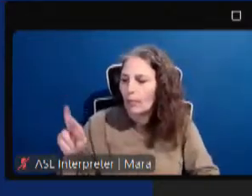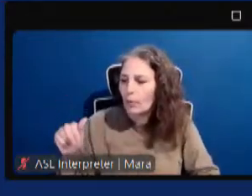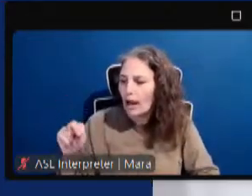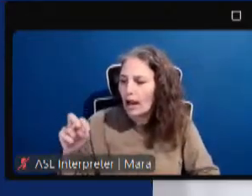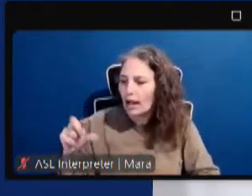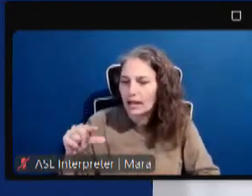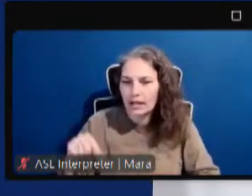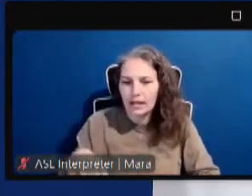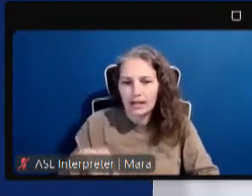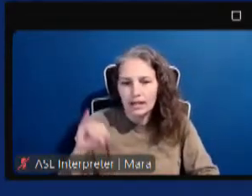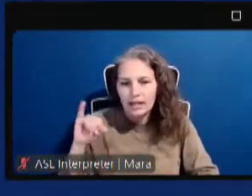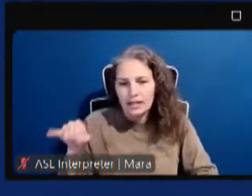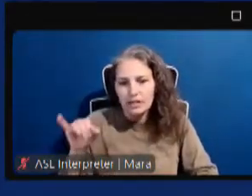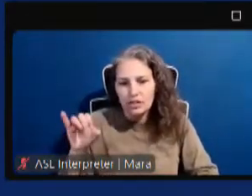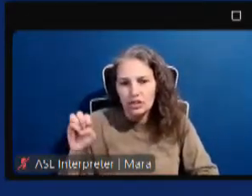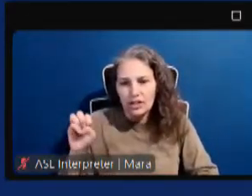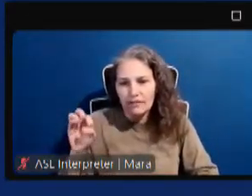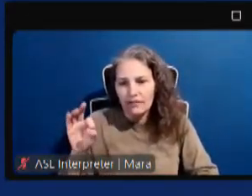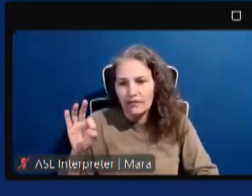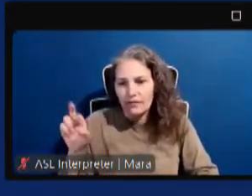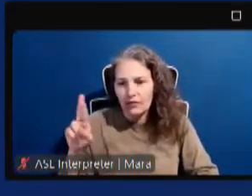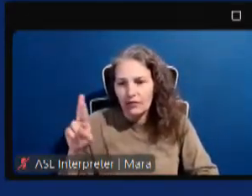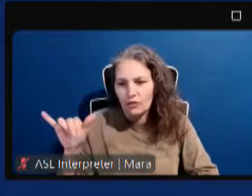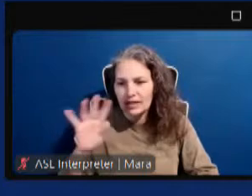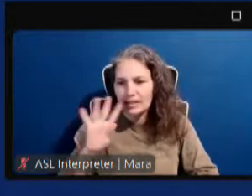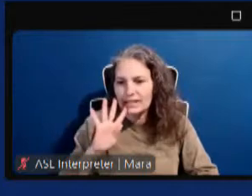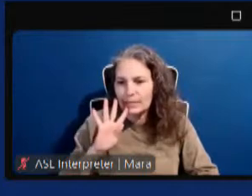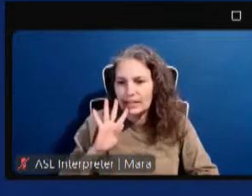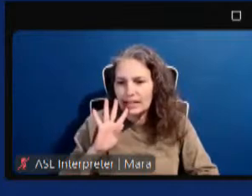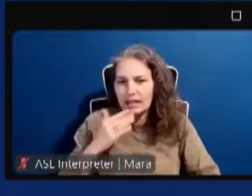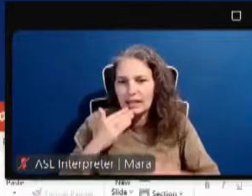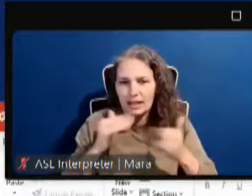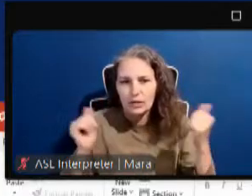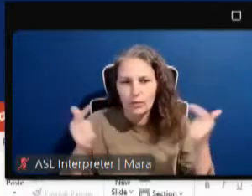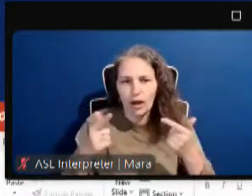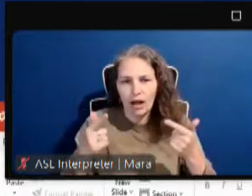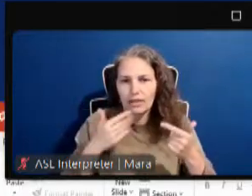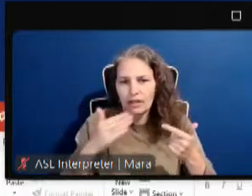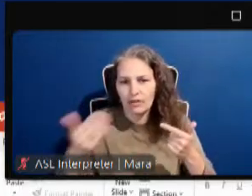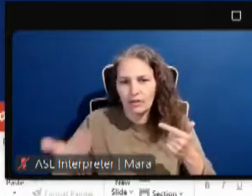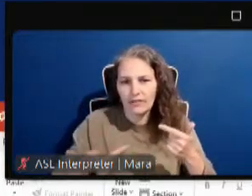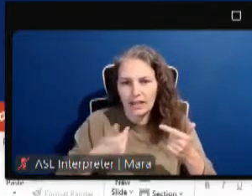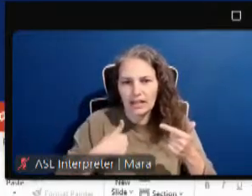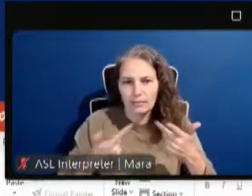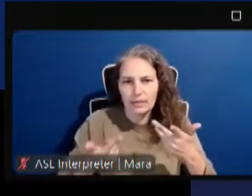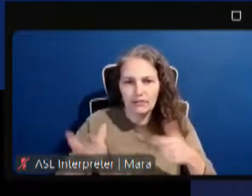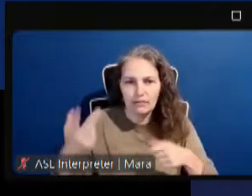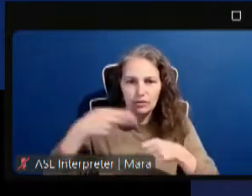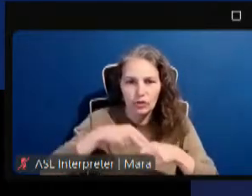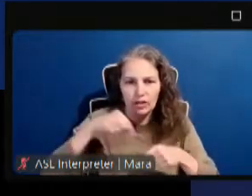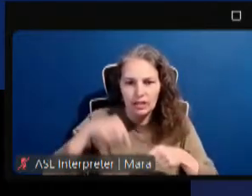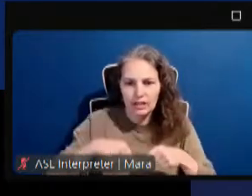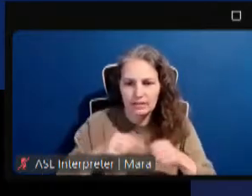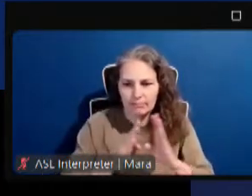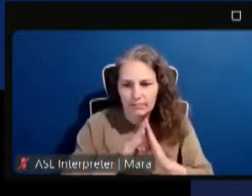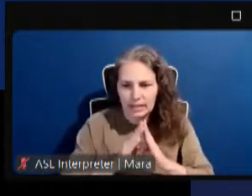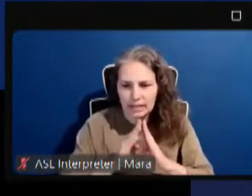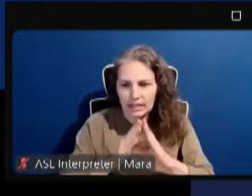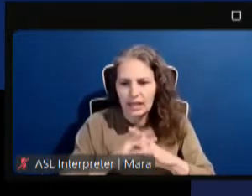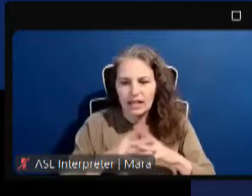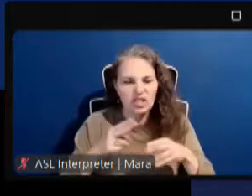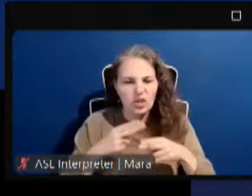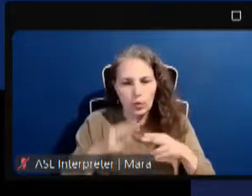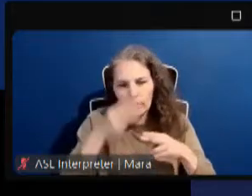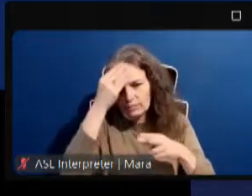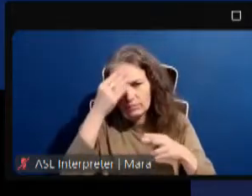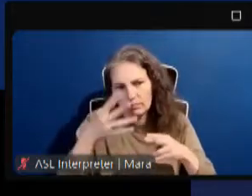Thank you very much, and good evening, everyone. Thank you, Supervisor Barger, for inviting me to participate again. I did have just a quick